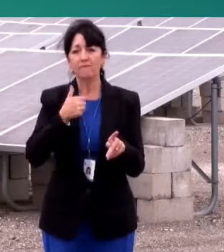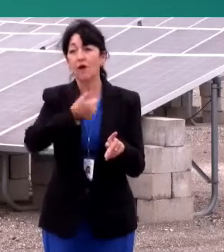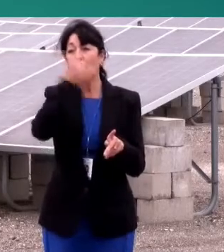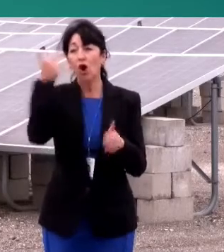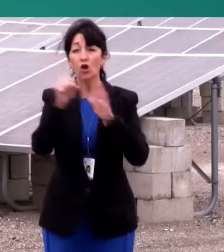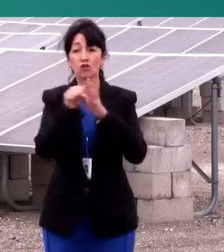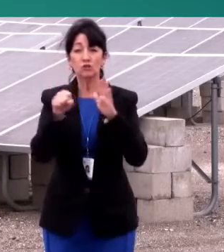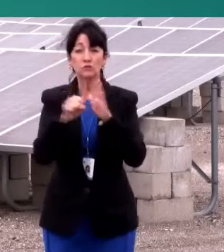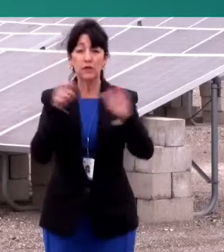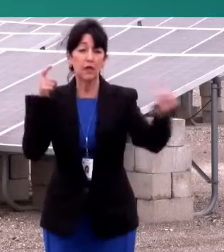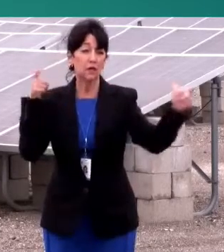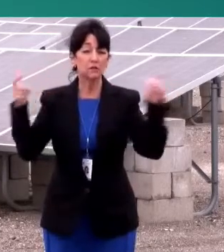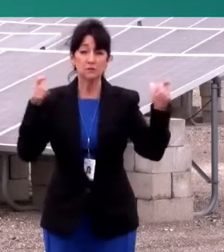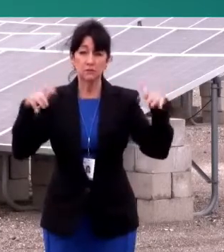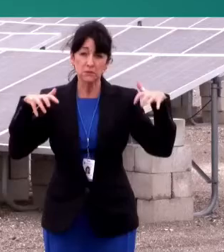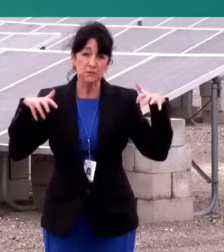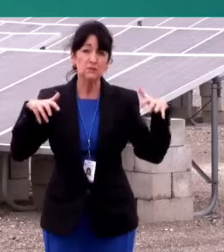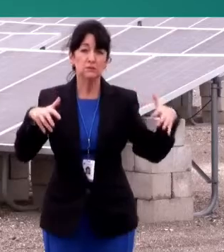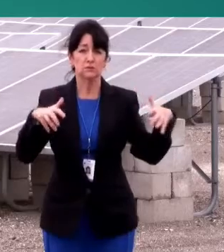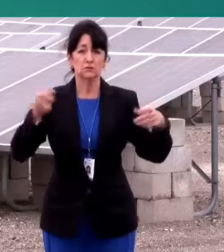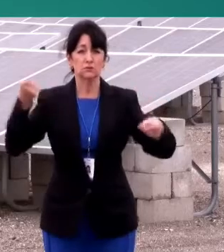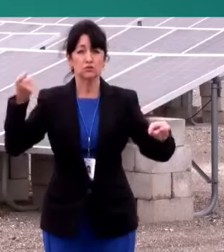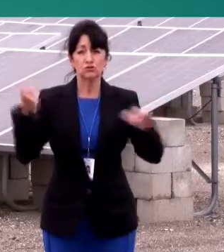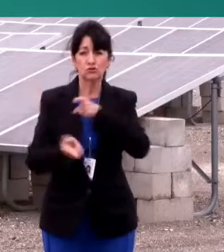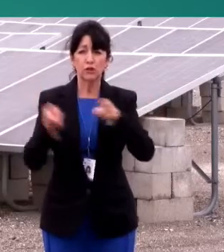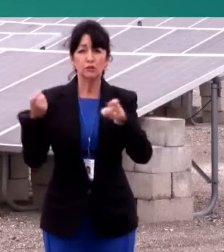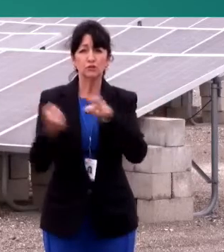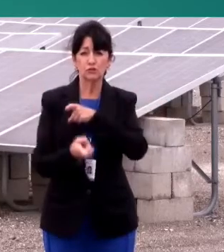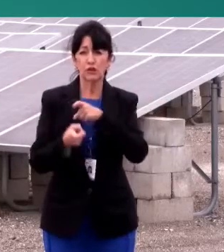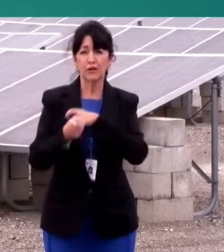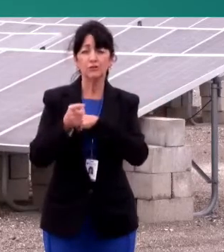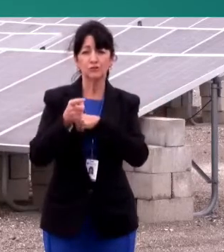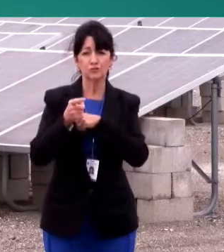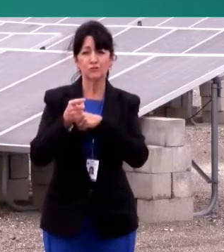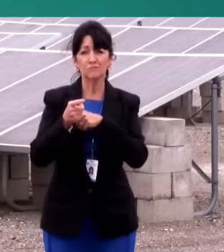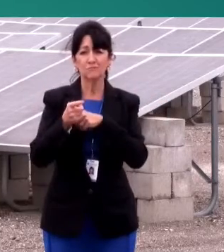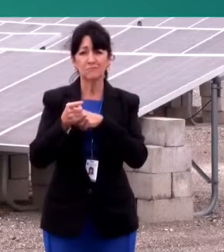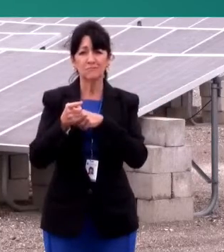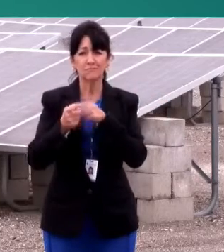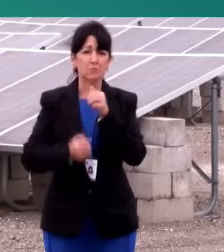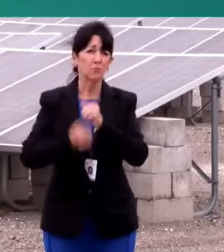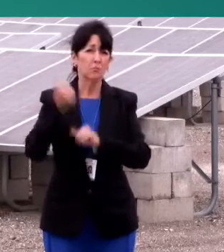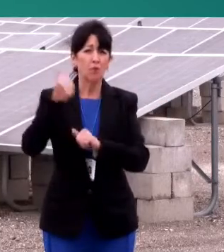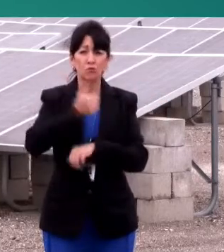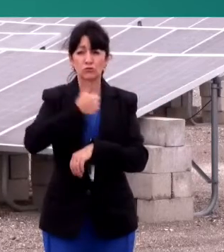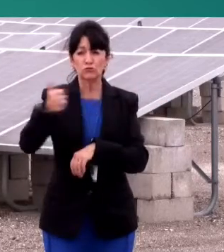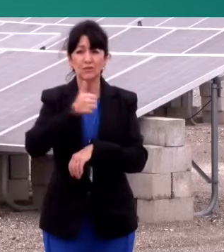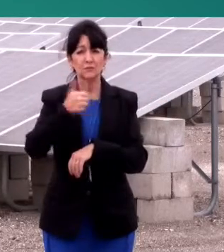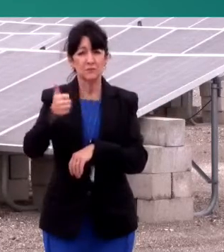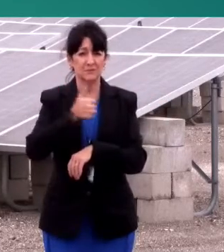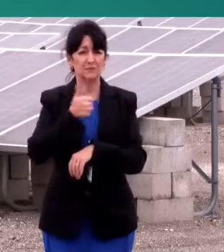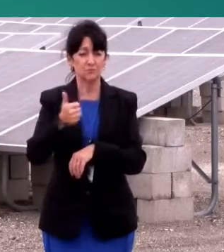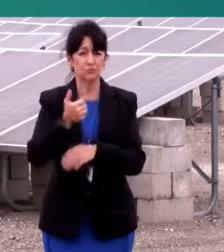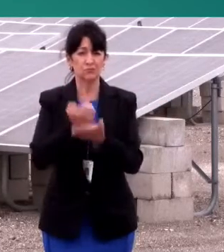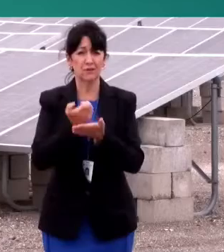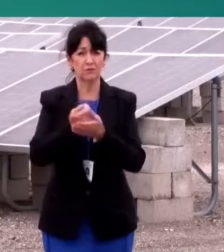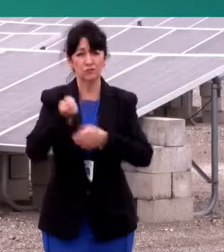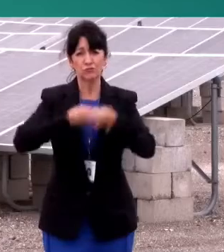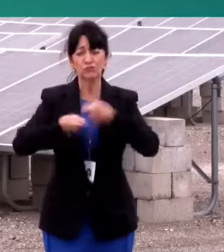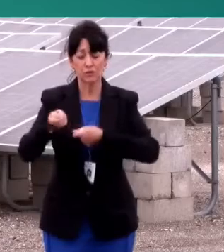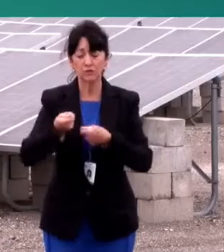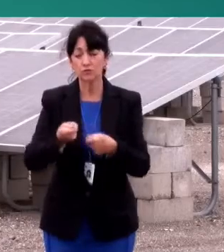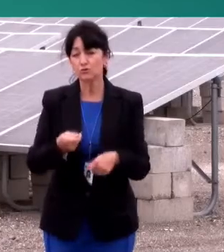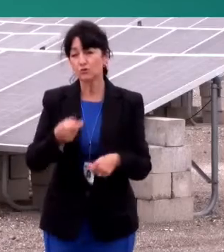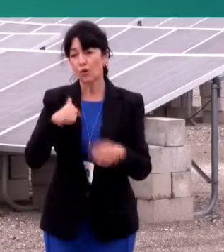make real mass transportation services economically feasible. But with that, I want to introduce